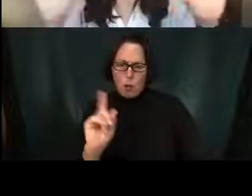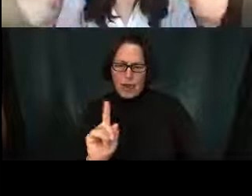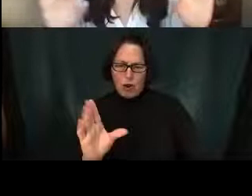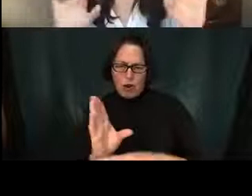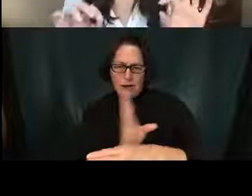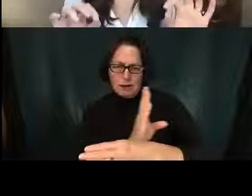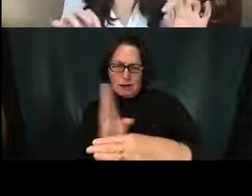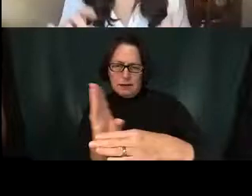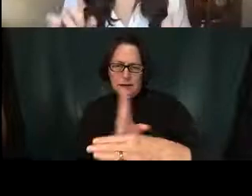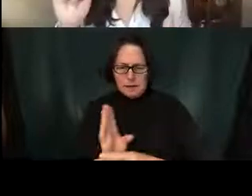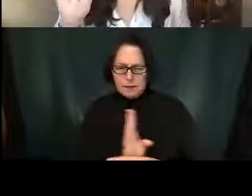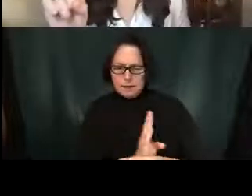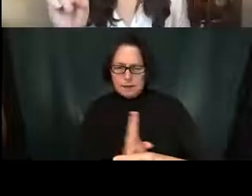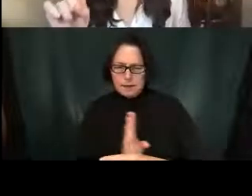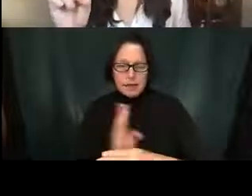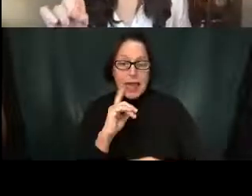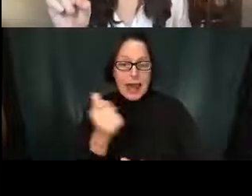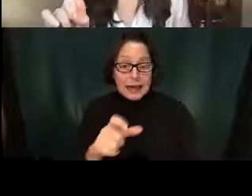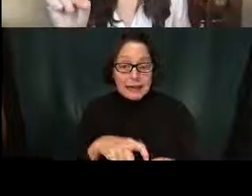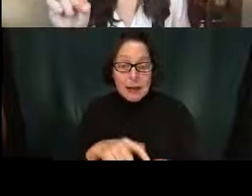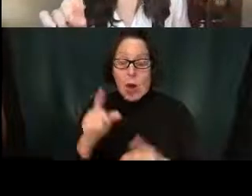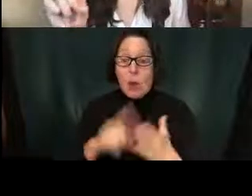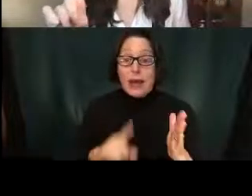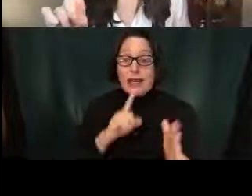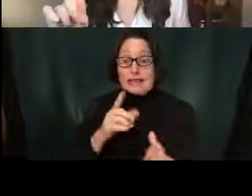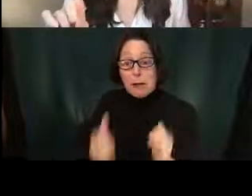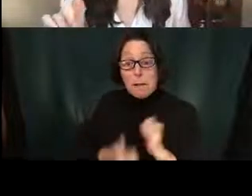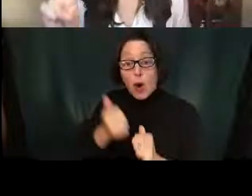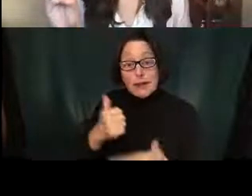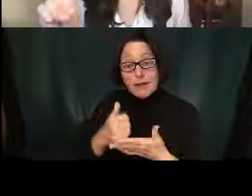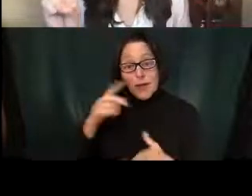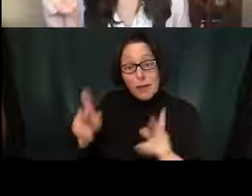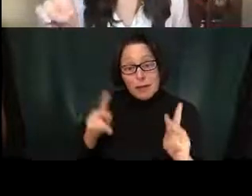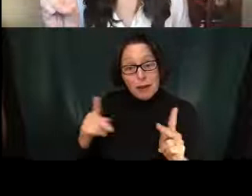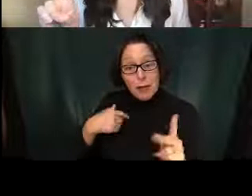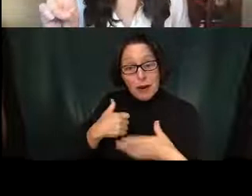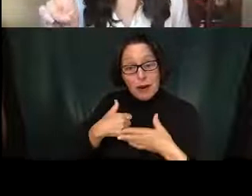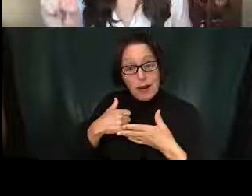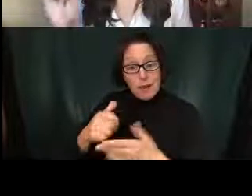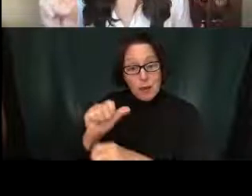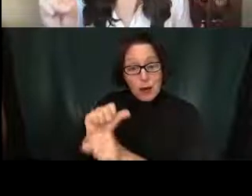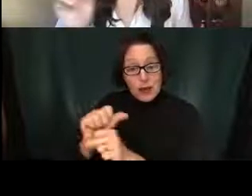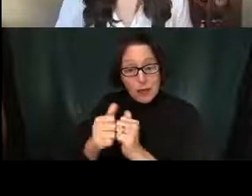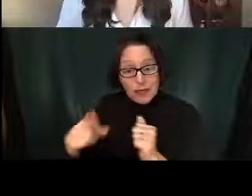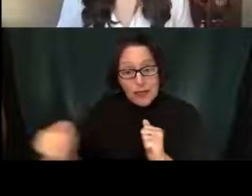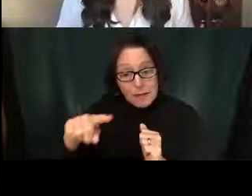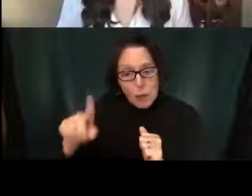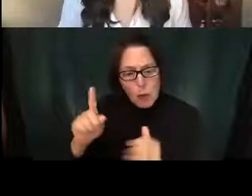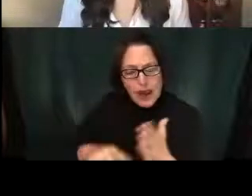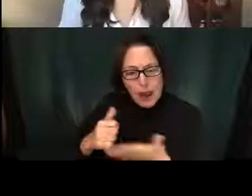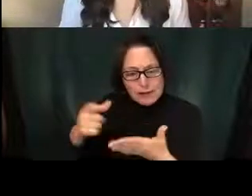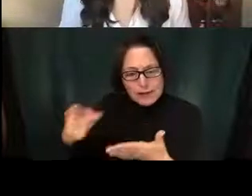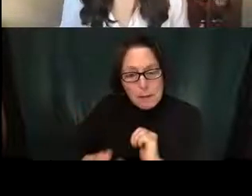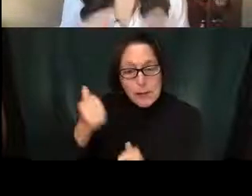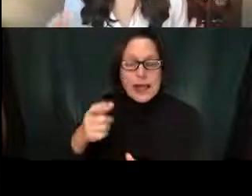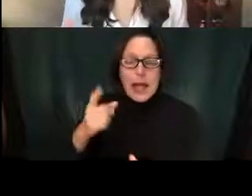spectrum at any one time, what's going to be most helpful for the people we're working with, and what's most important for the outcomes that we need to